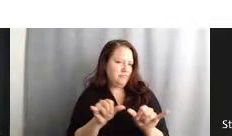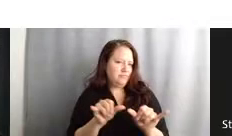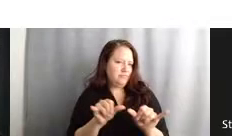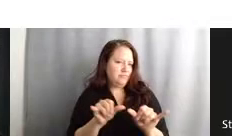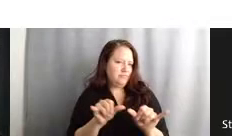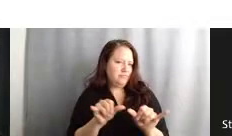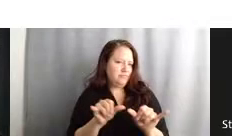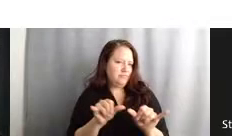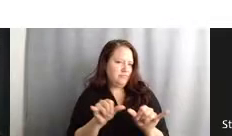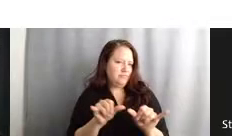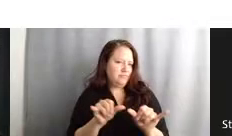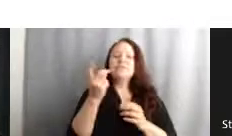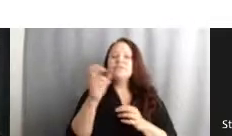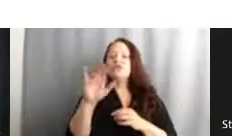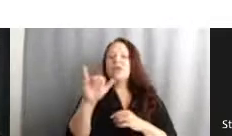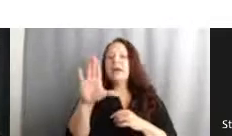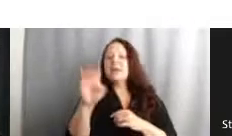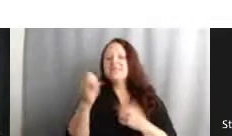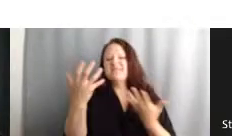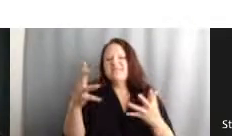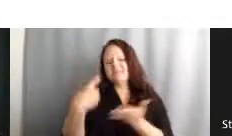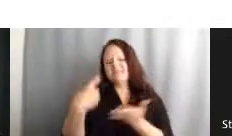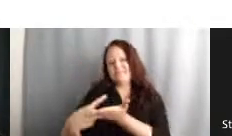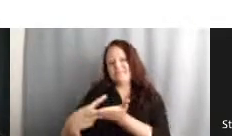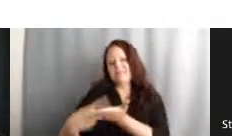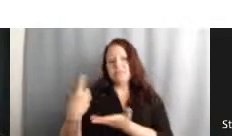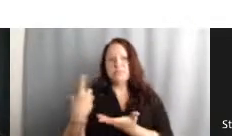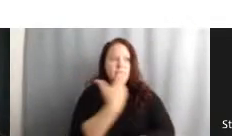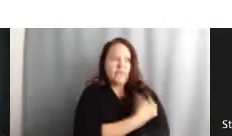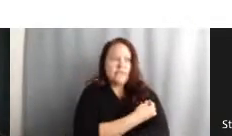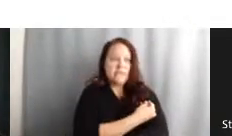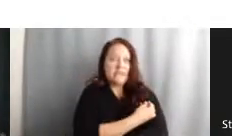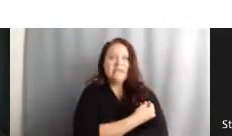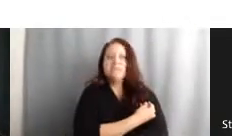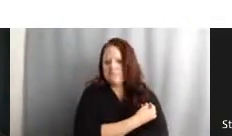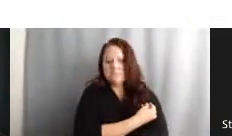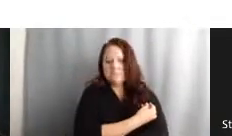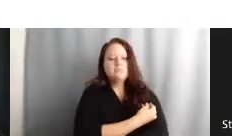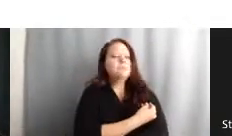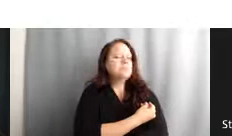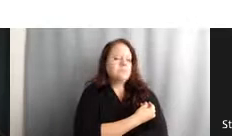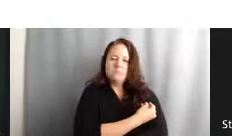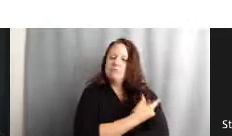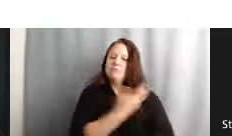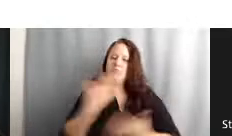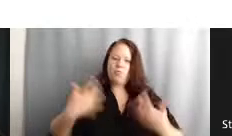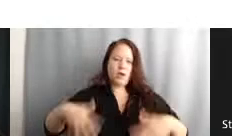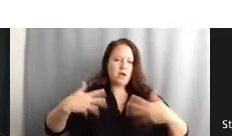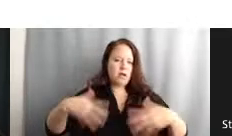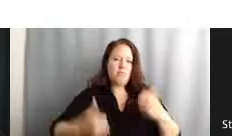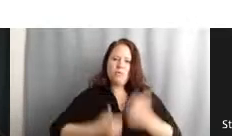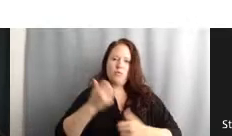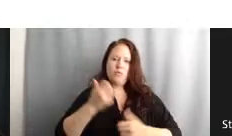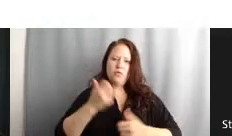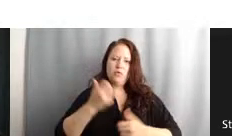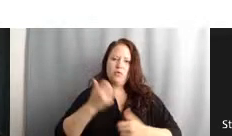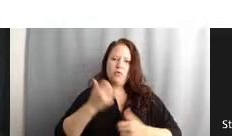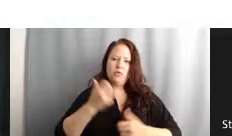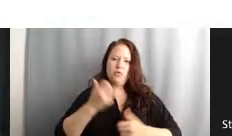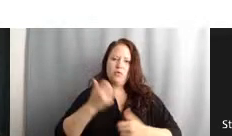certainly, as Dr. Ice alluded to, getting vaccinated is a powerful tool that we have in that